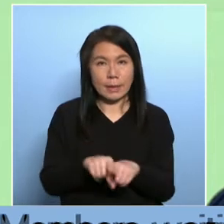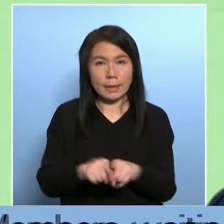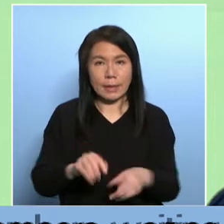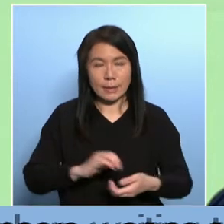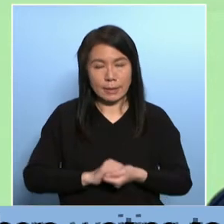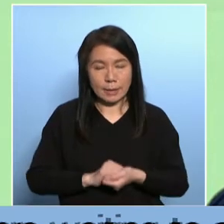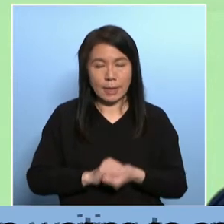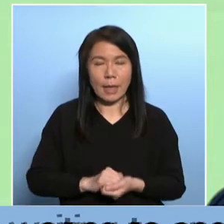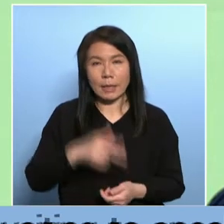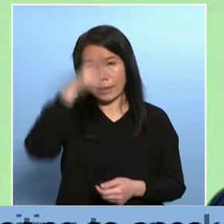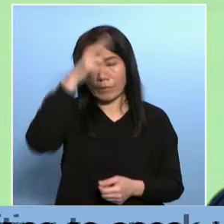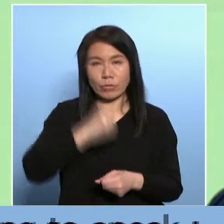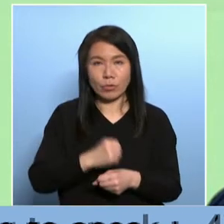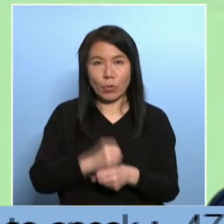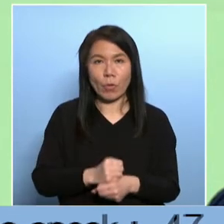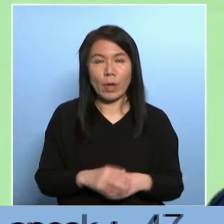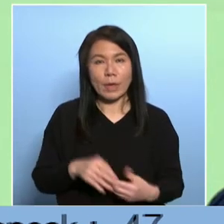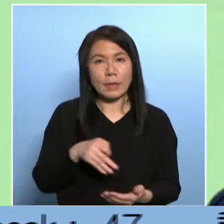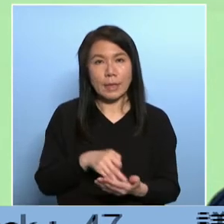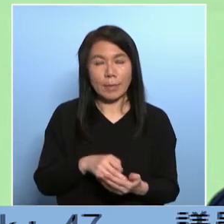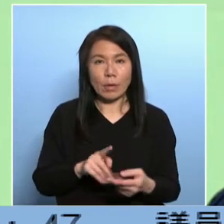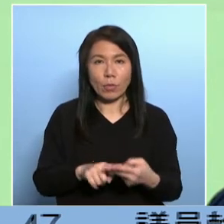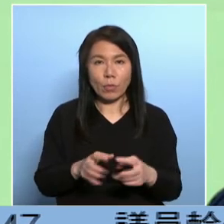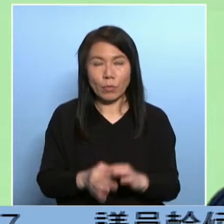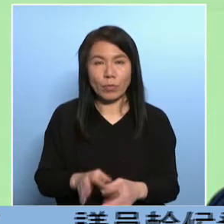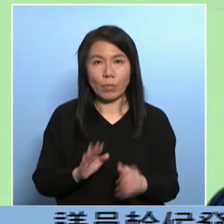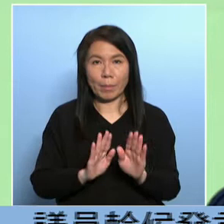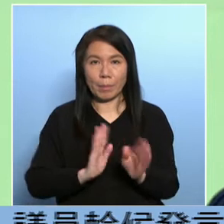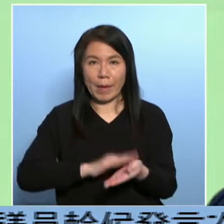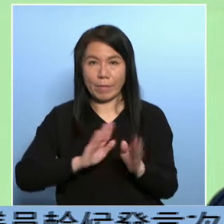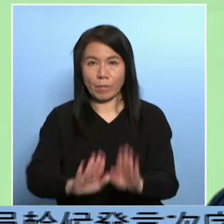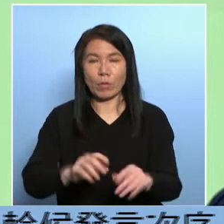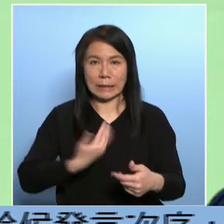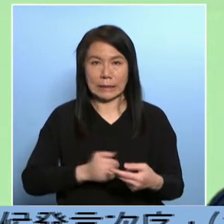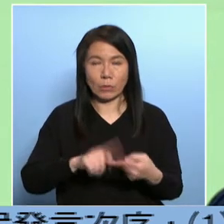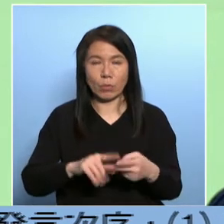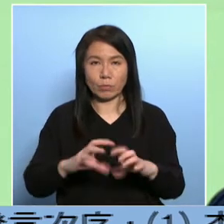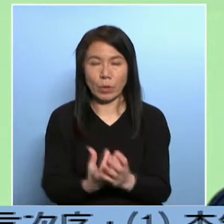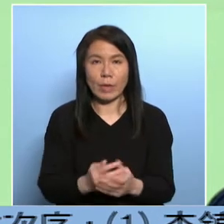also appeal to the government, let's all support the government's work, and please join